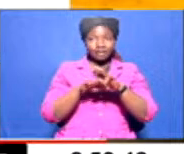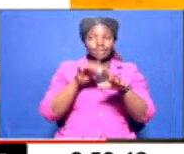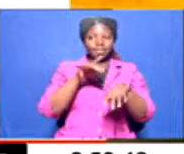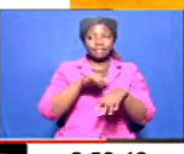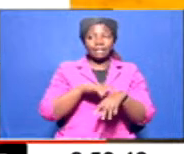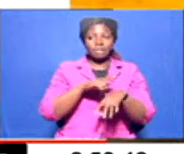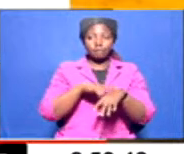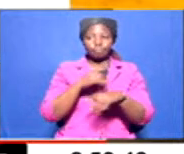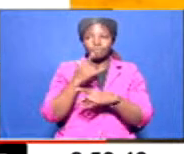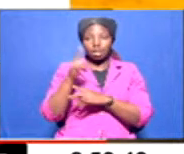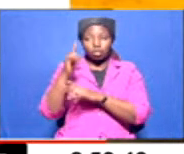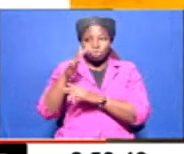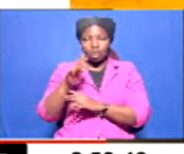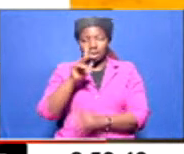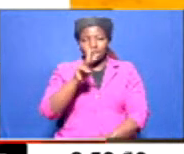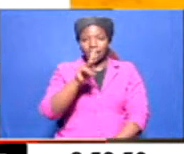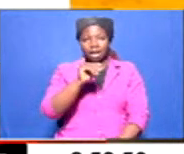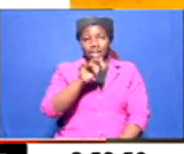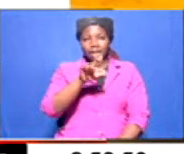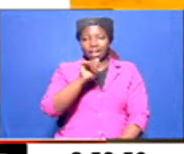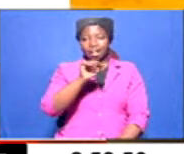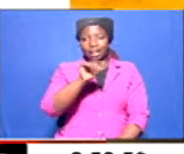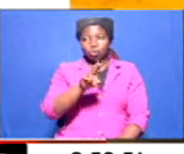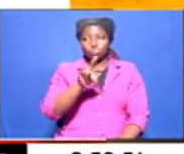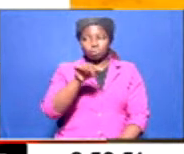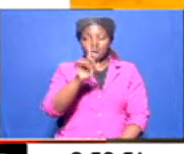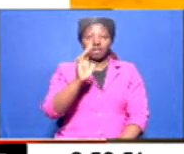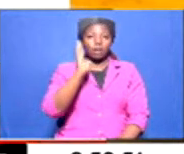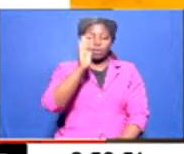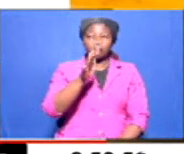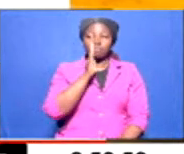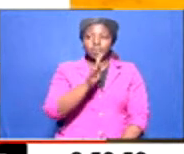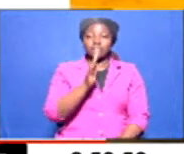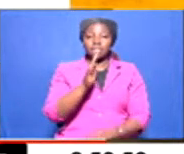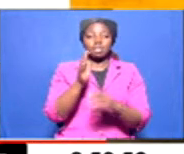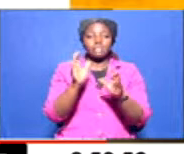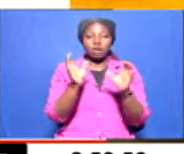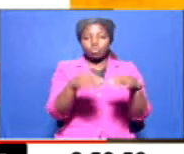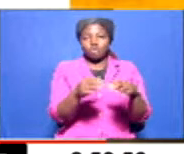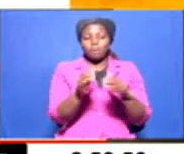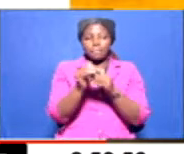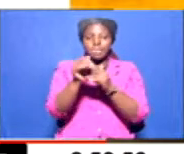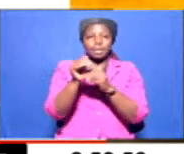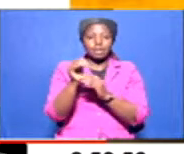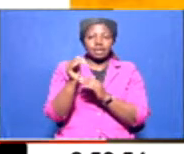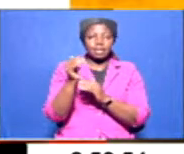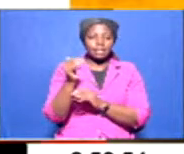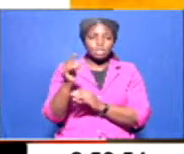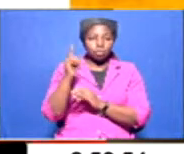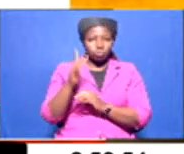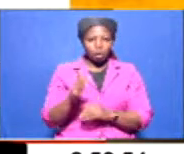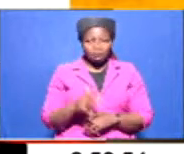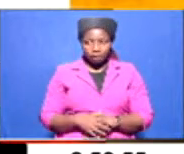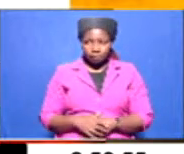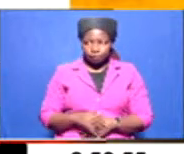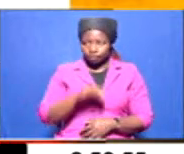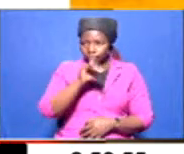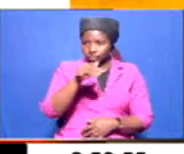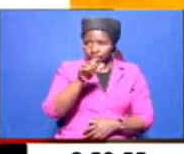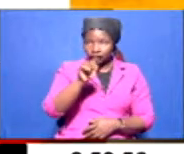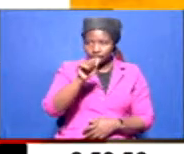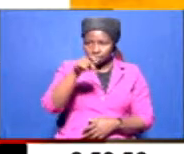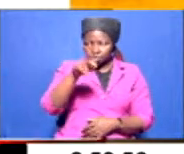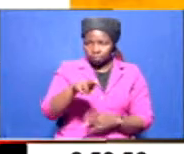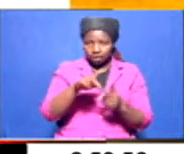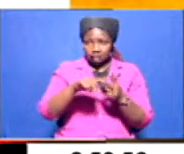counsel Kiragu Kimani will be the tribunal's lead counsel. Jasper Mbioki and Sarah Nyamo will be the joint